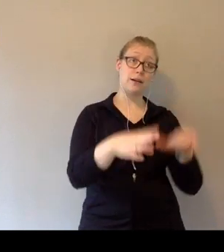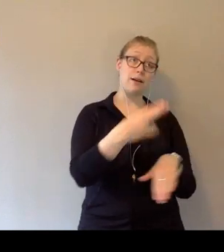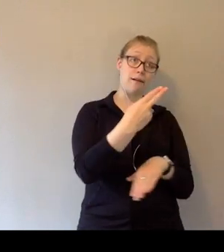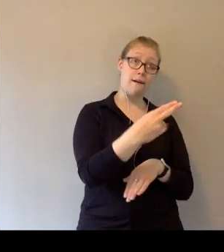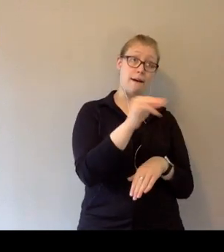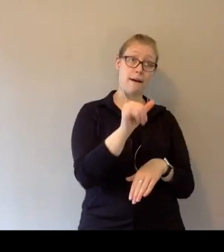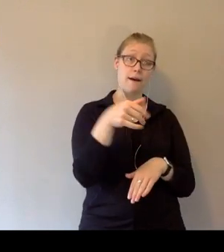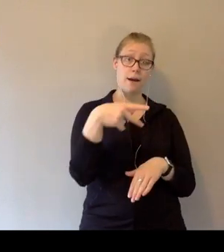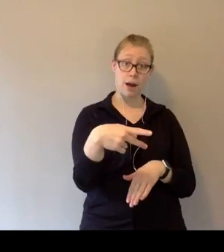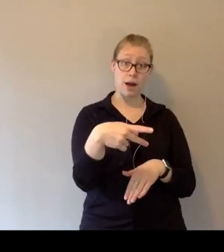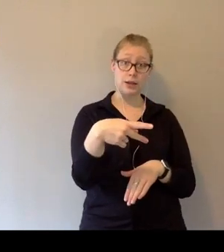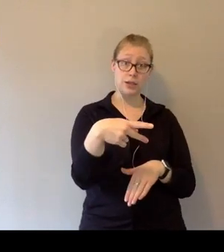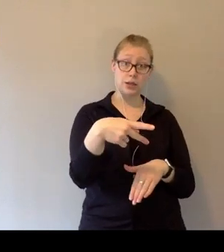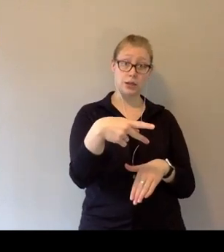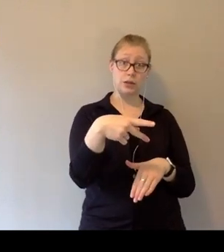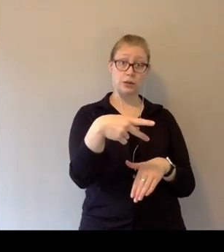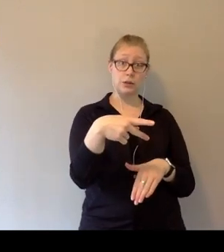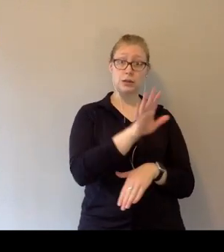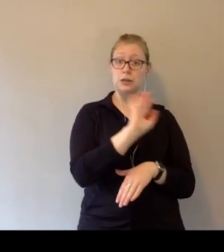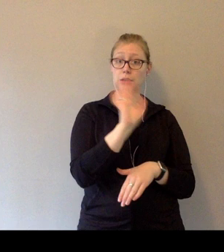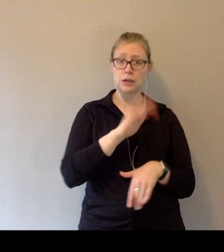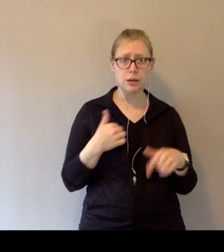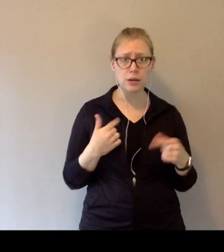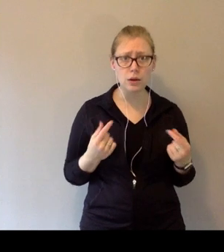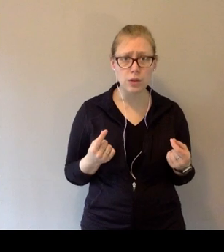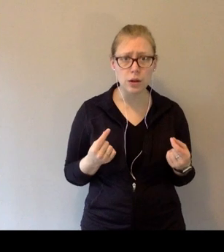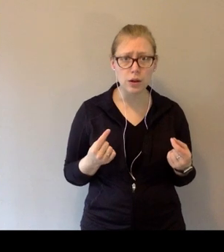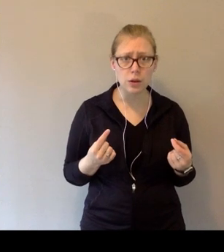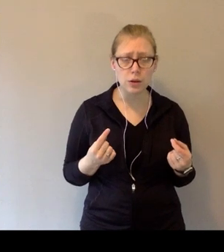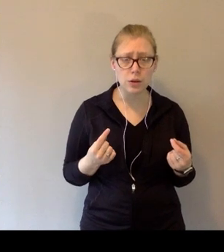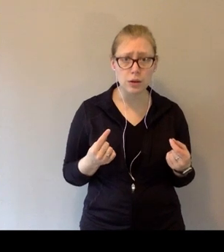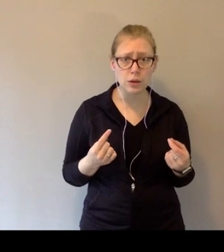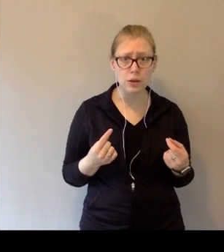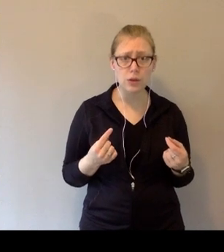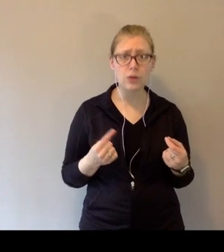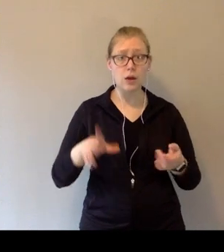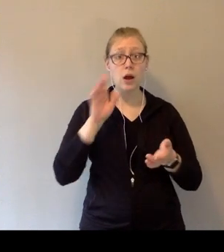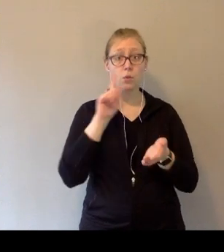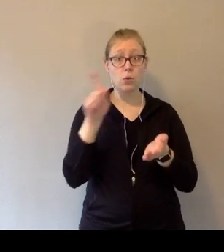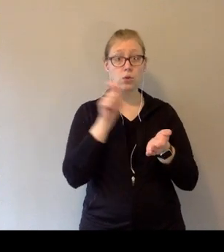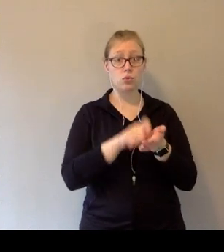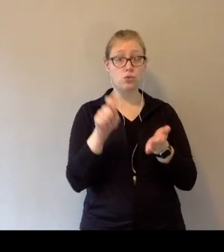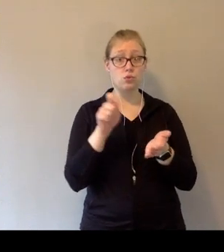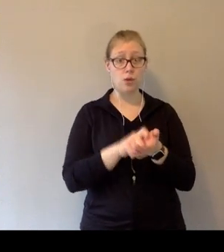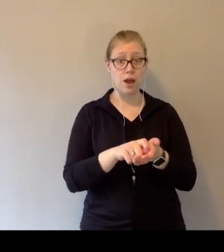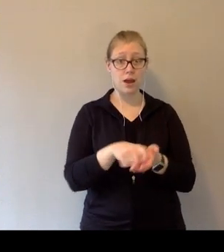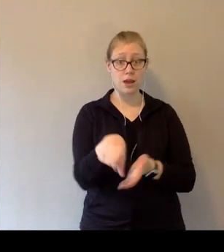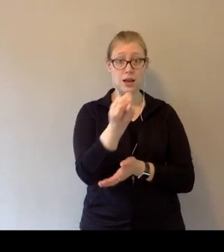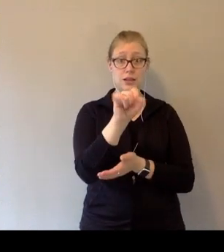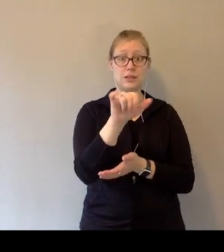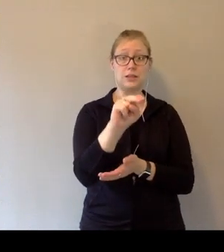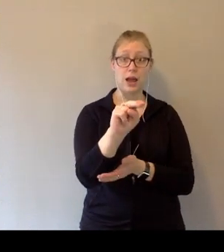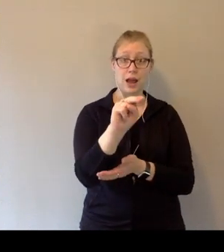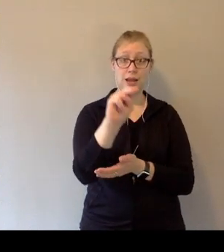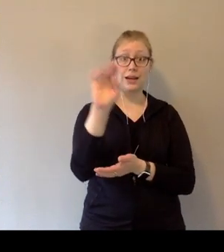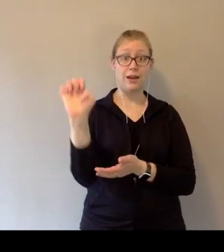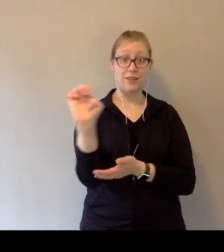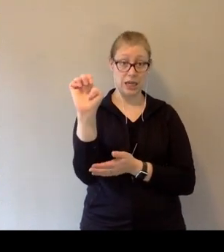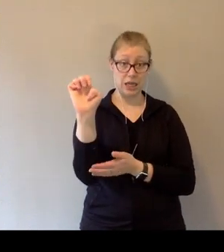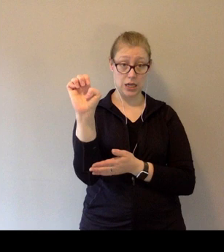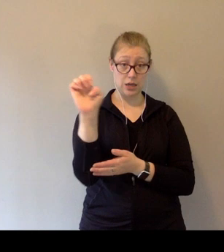write shorthand for math is I would write the sine of E. So I'd write